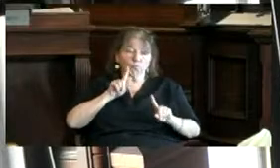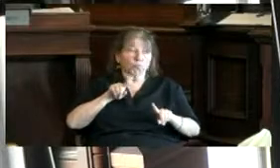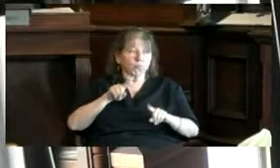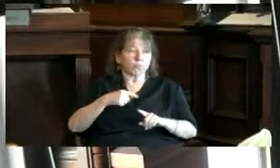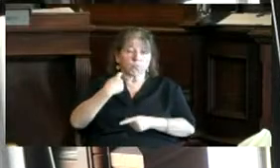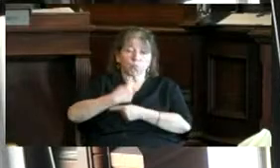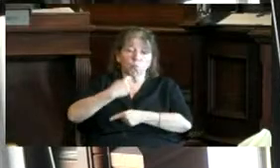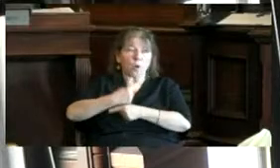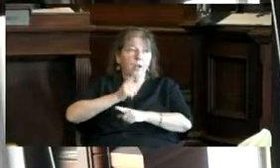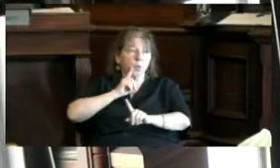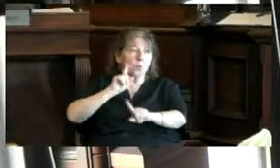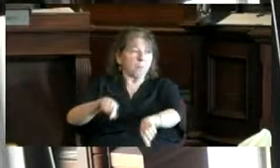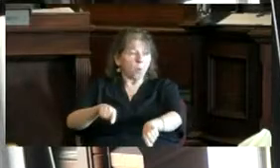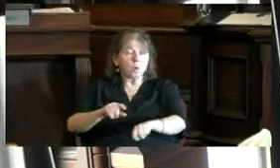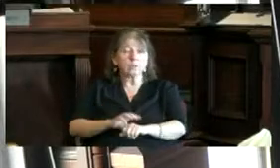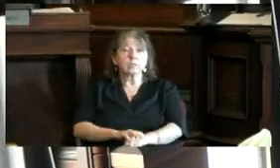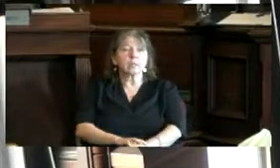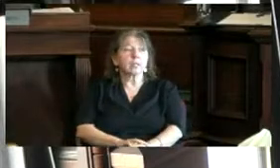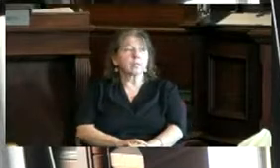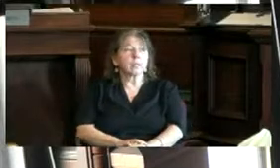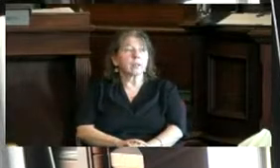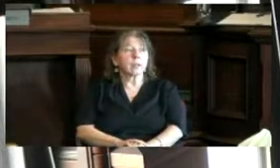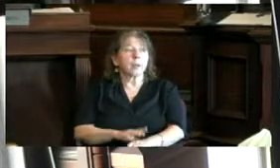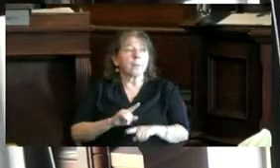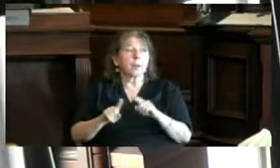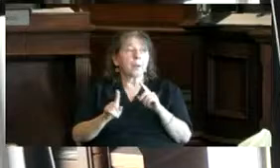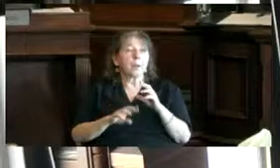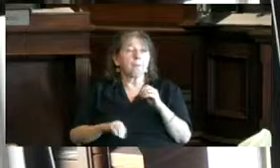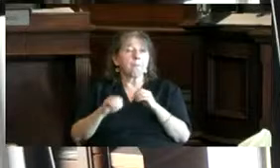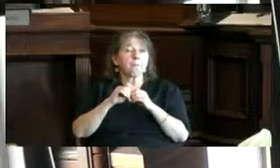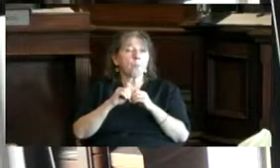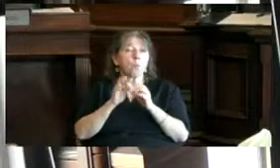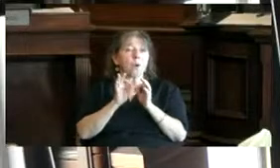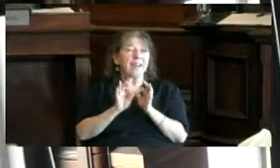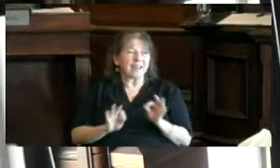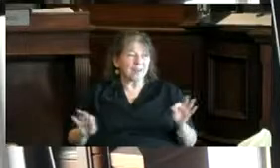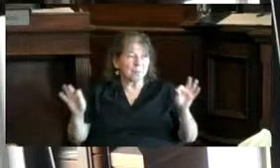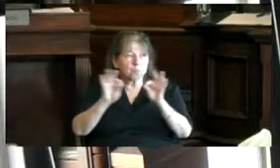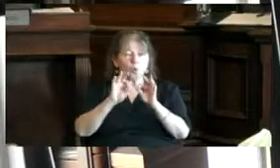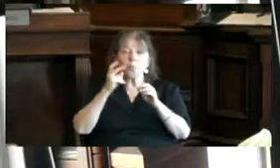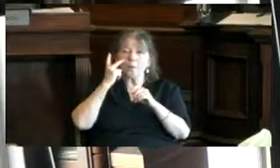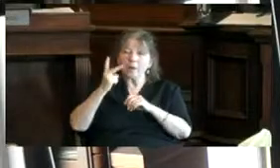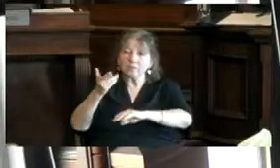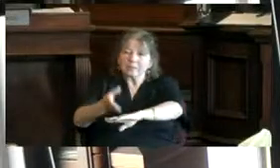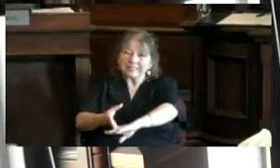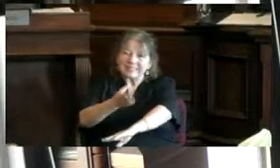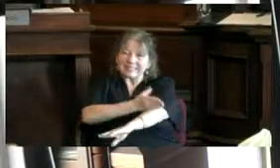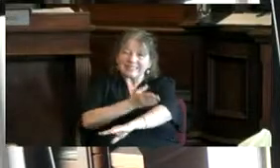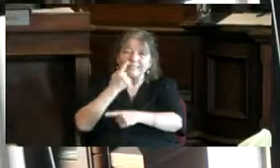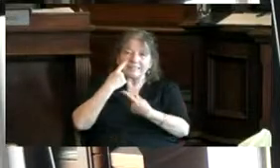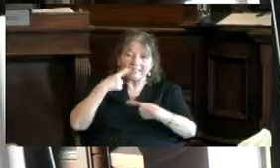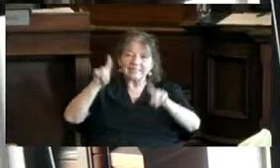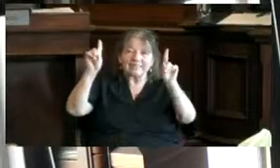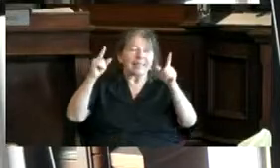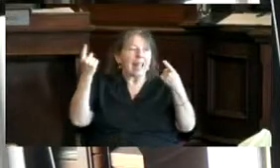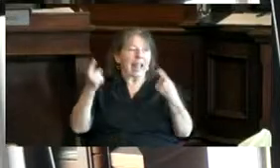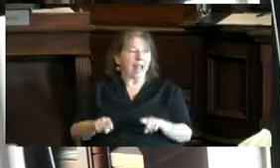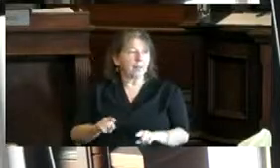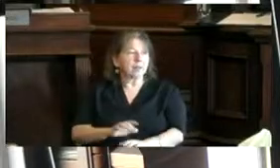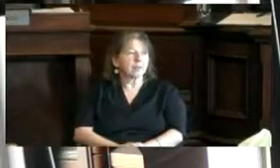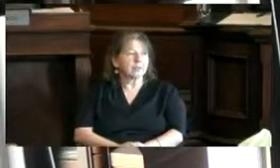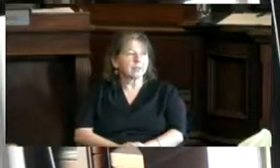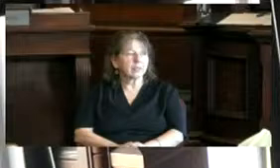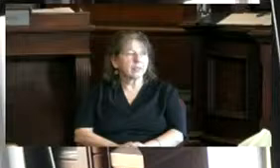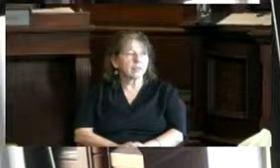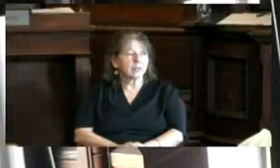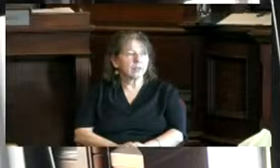seeing, but more importantly, that we're able to actually see progress and have results as a result of now having. We've never